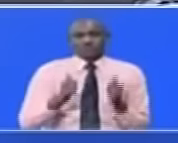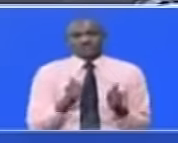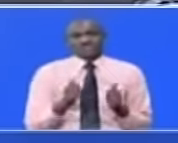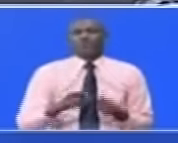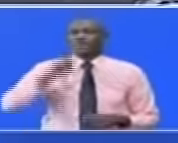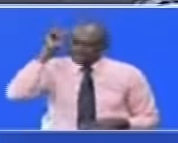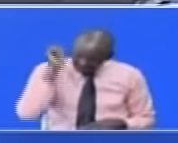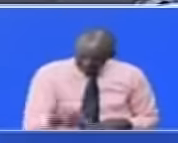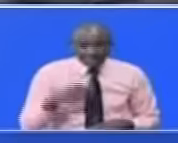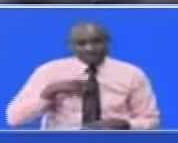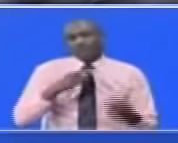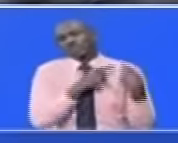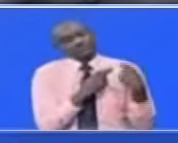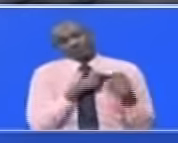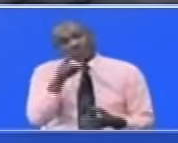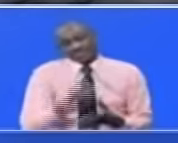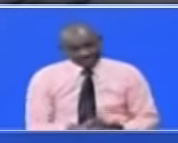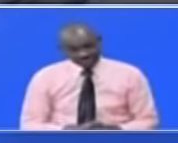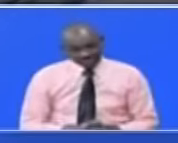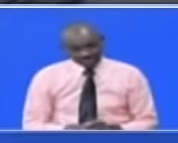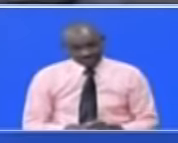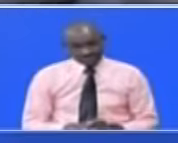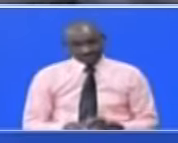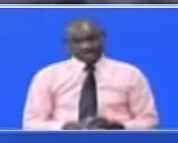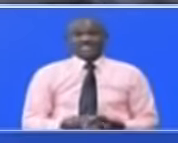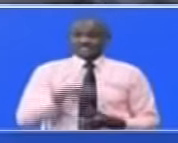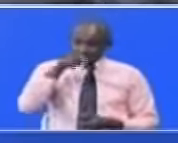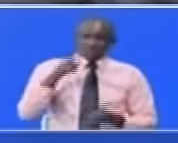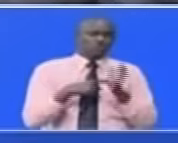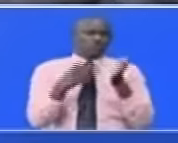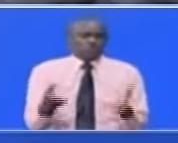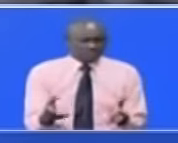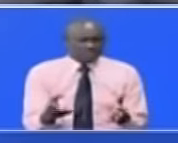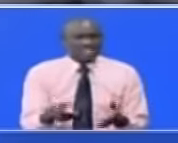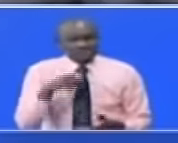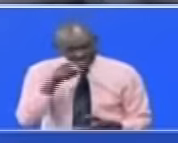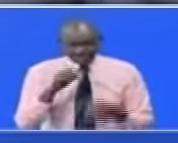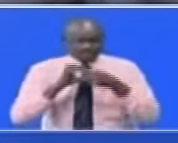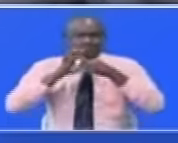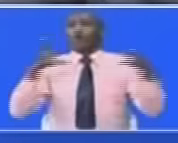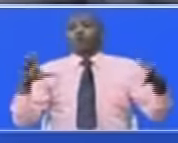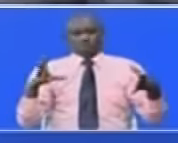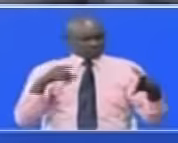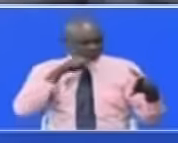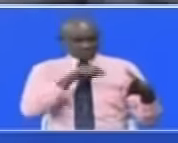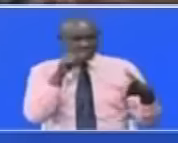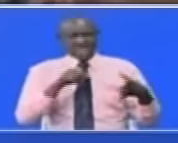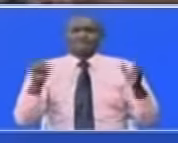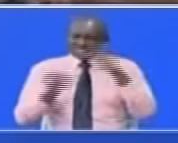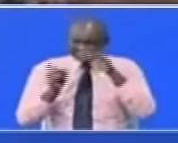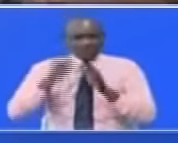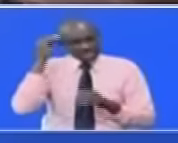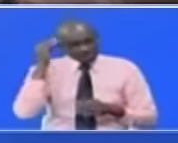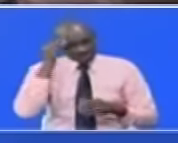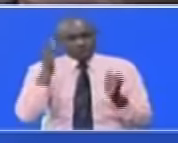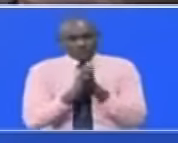must hold people to account. But in an apparent display of a possible disconnect between the Ministry of Education and